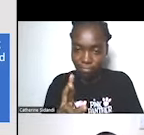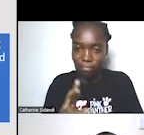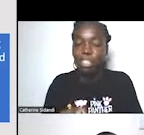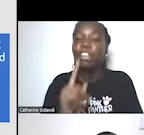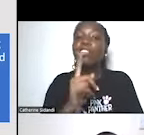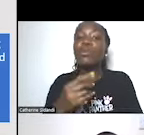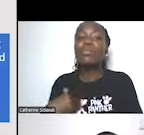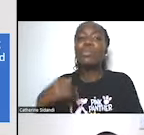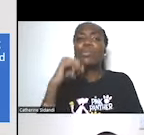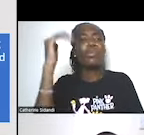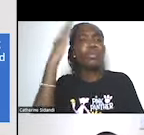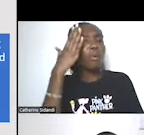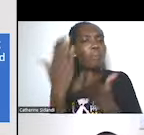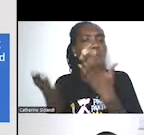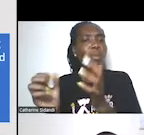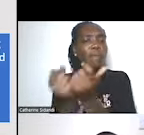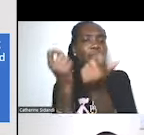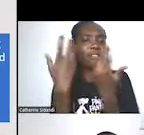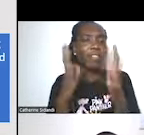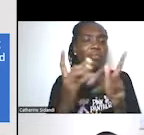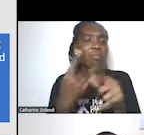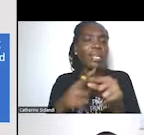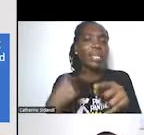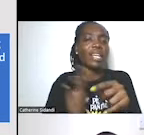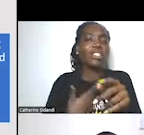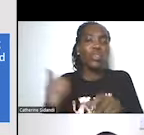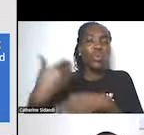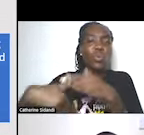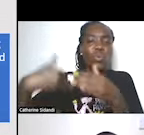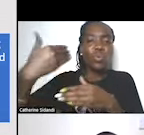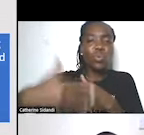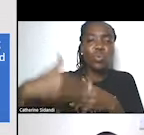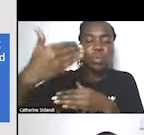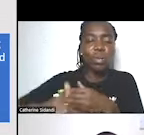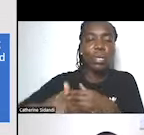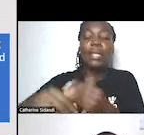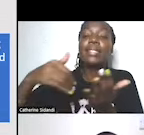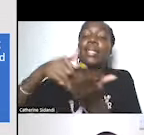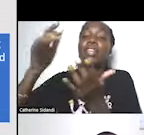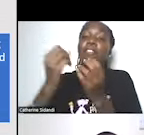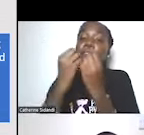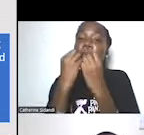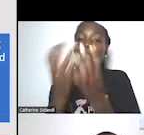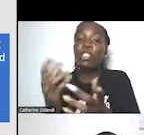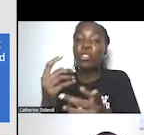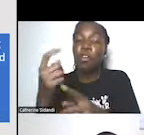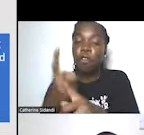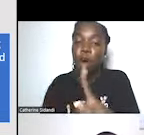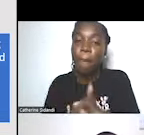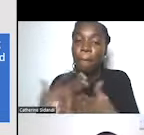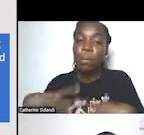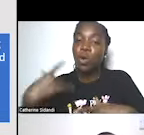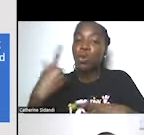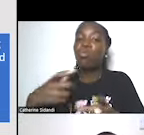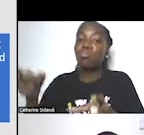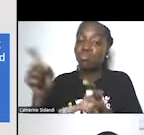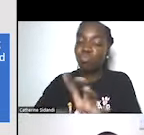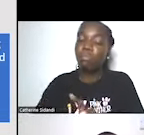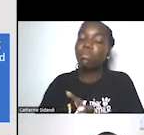this. You continually send information to the subscribers who subscribed before.